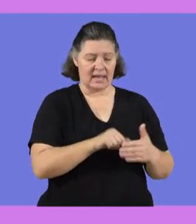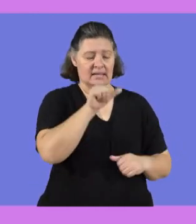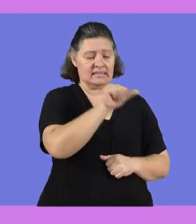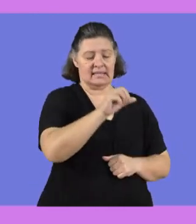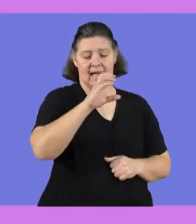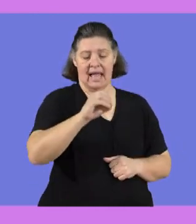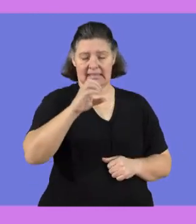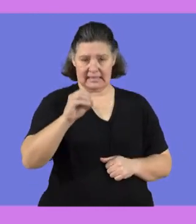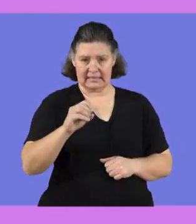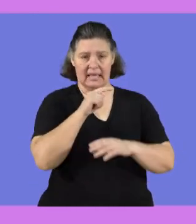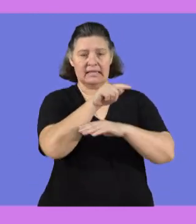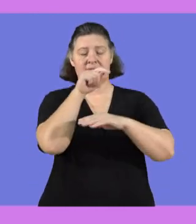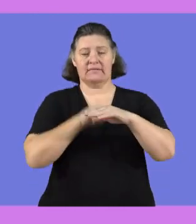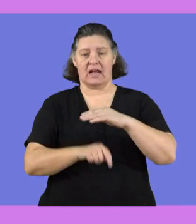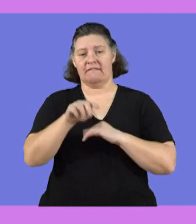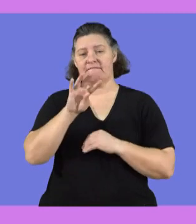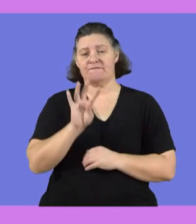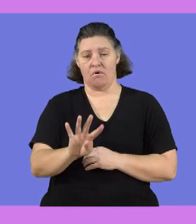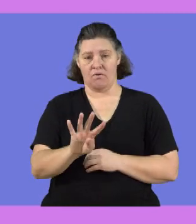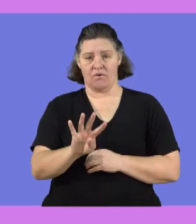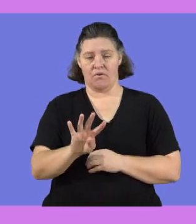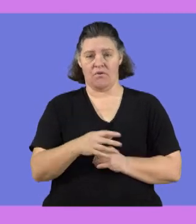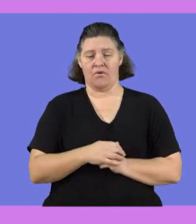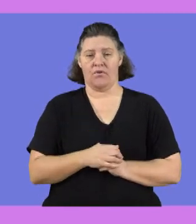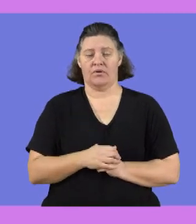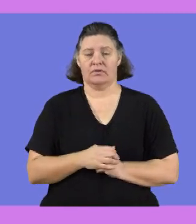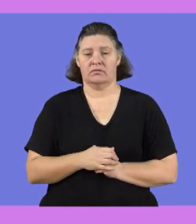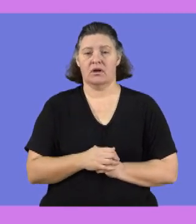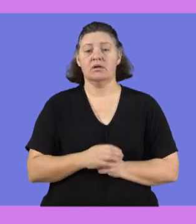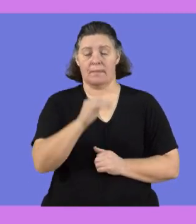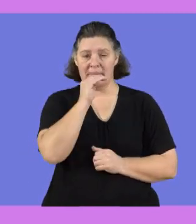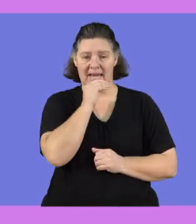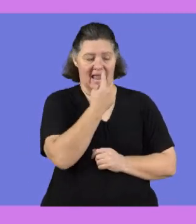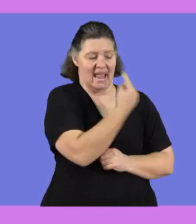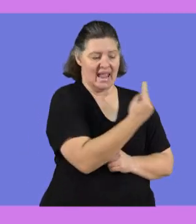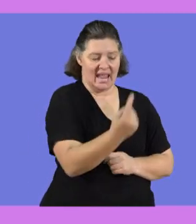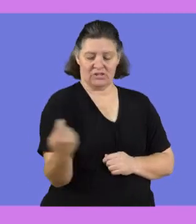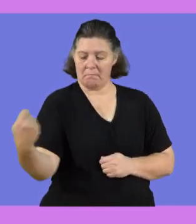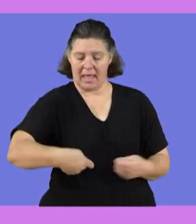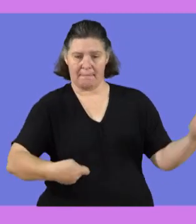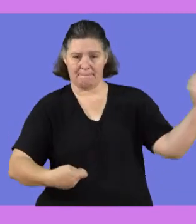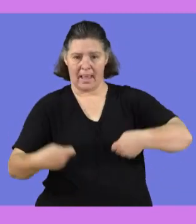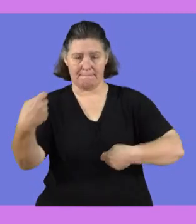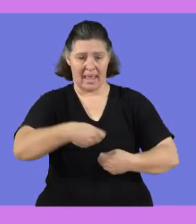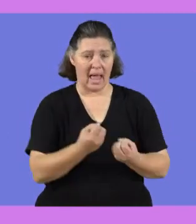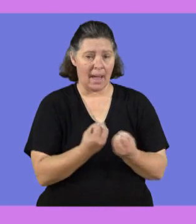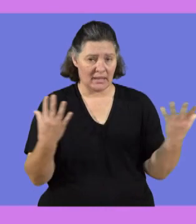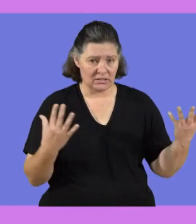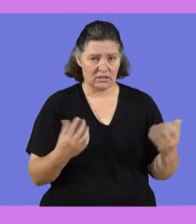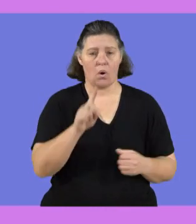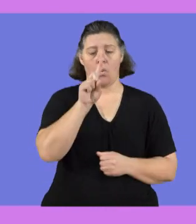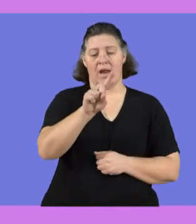together. 600 rand divide by 4, and each one of them should